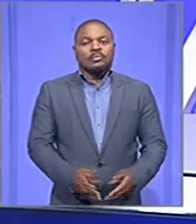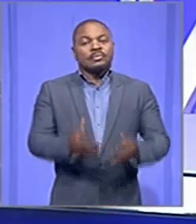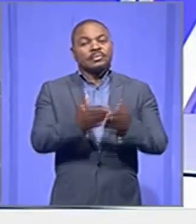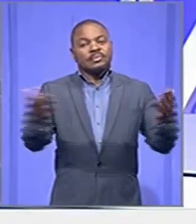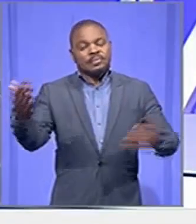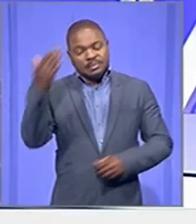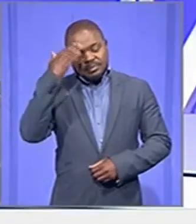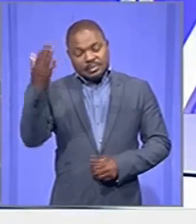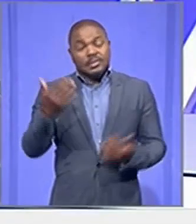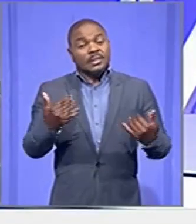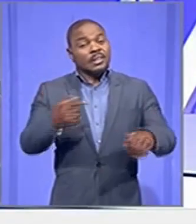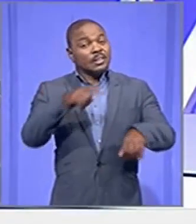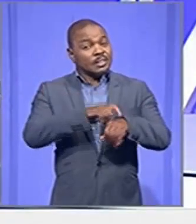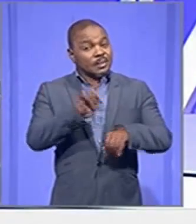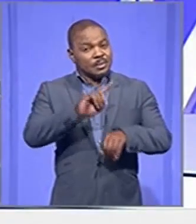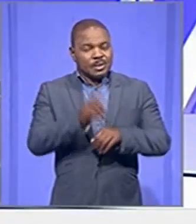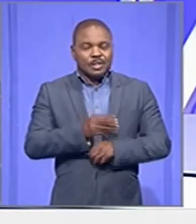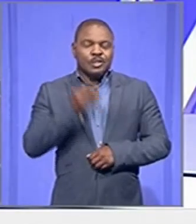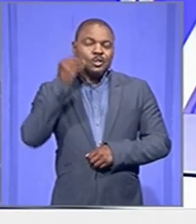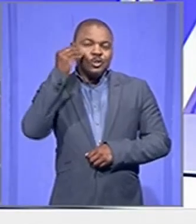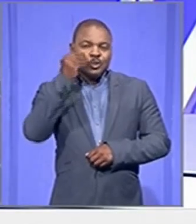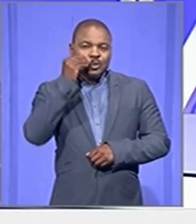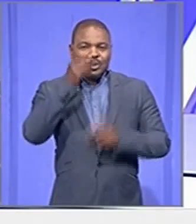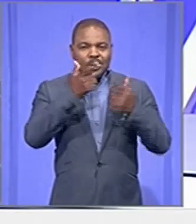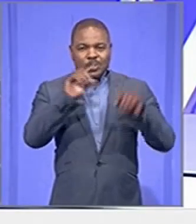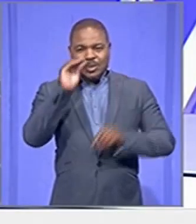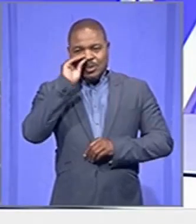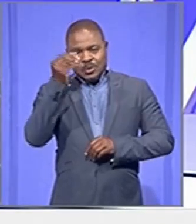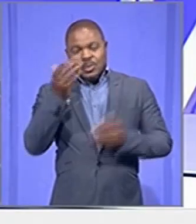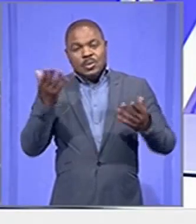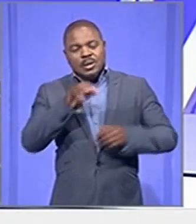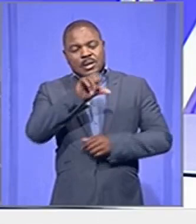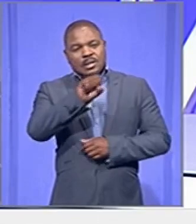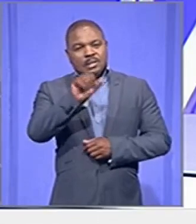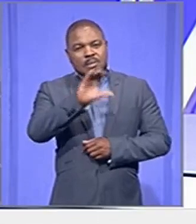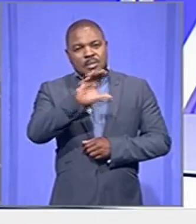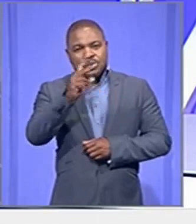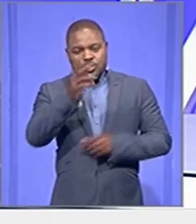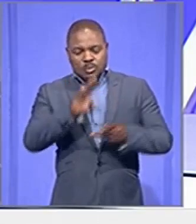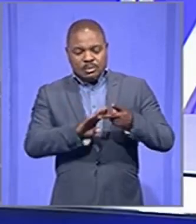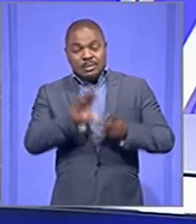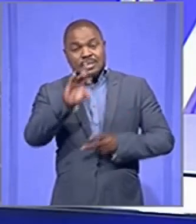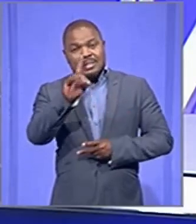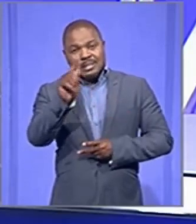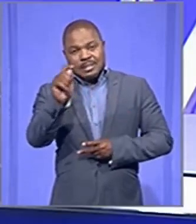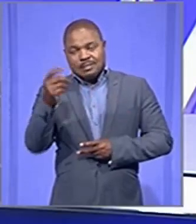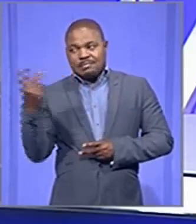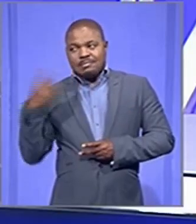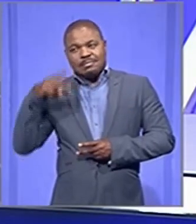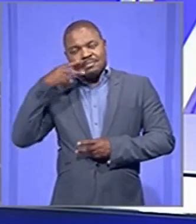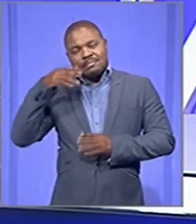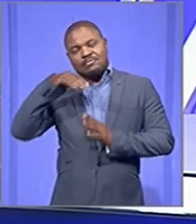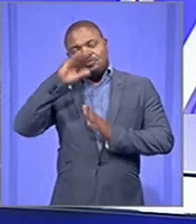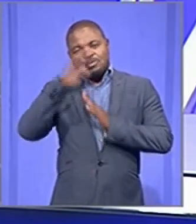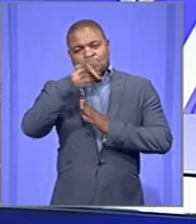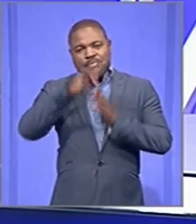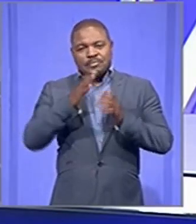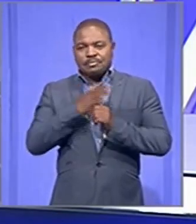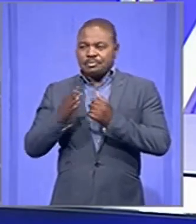Dumela mohi e betse ke yona nako ya ditaba tsa Sesotho SABC 2 le kanaleng ya DDT ke molo ka letlalo dihlwa tsa ditaba di latela.